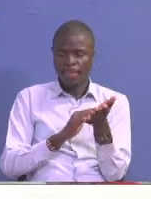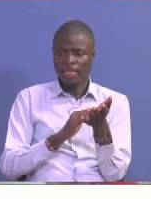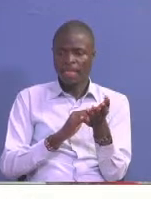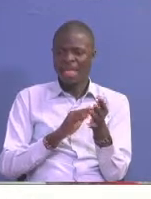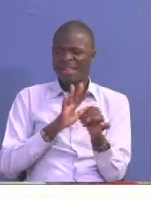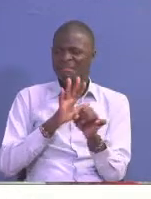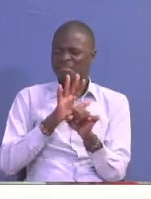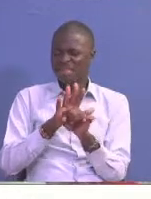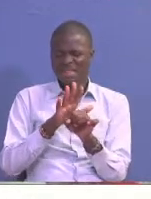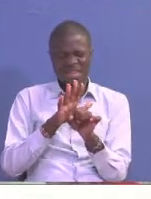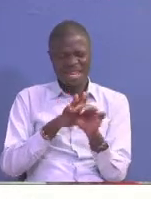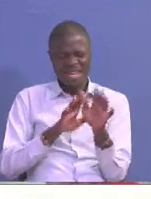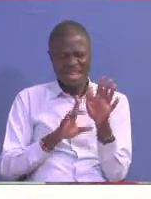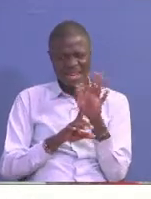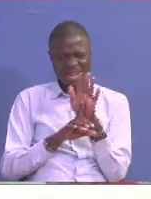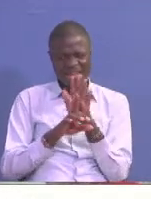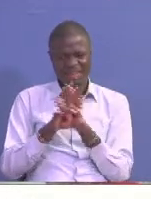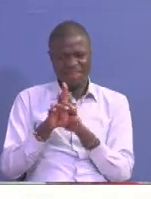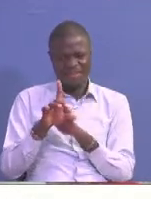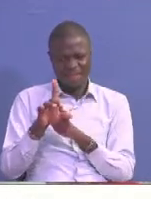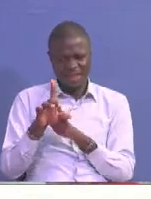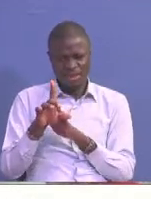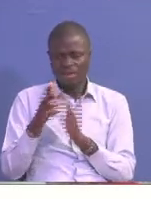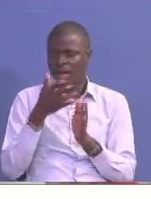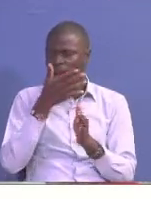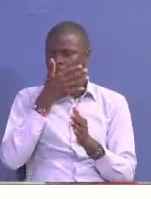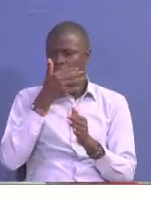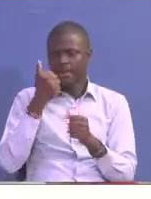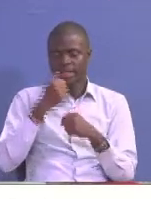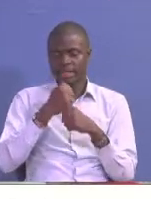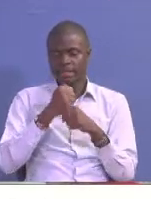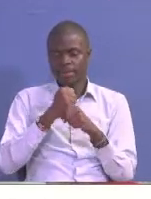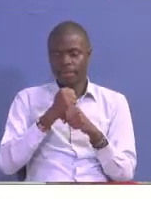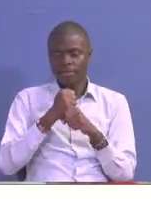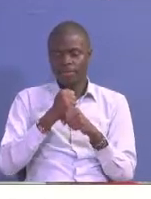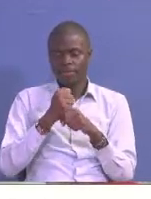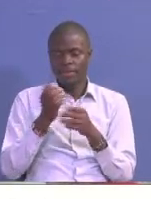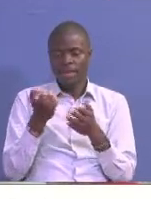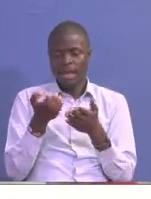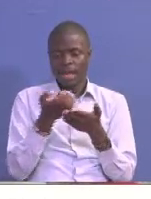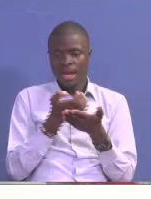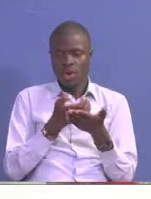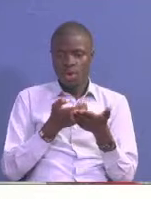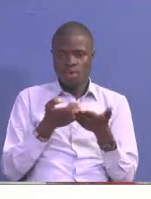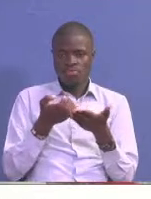Most developed and the best performing economies